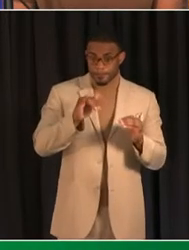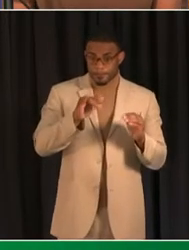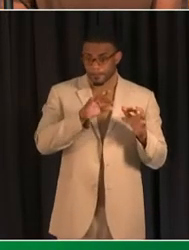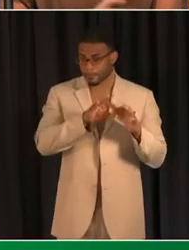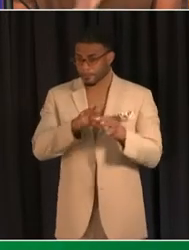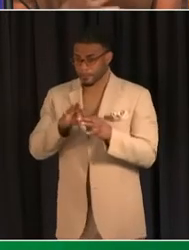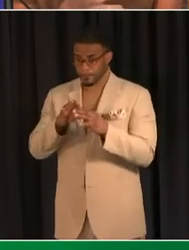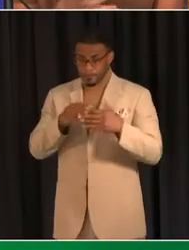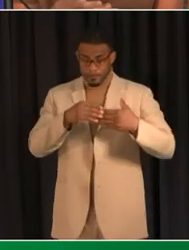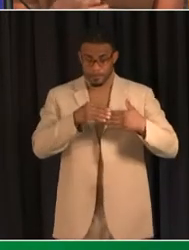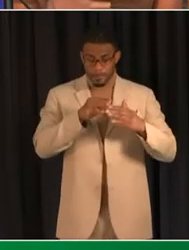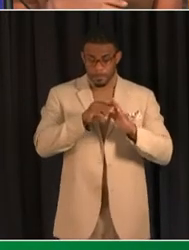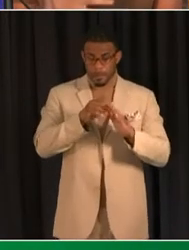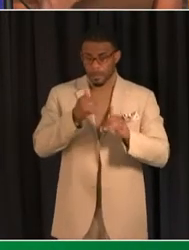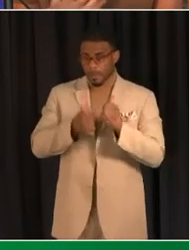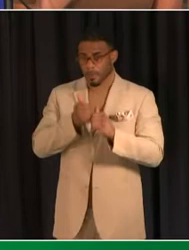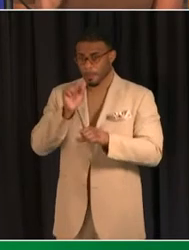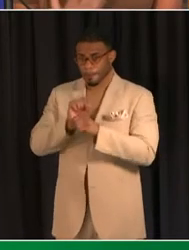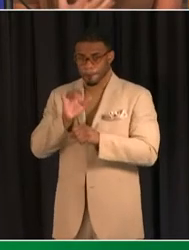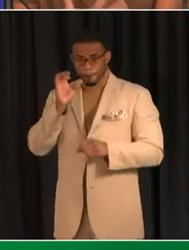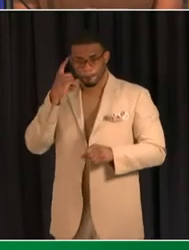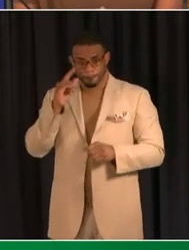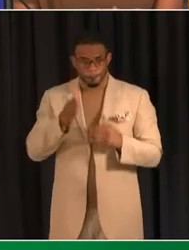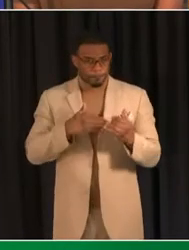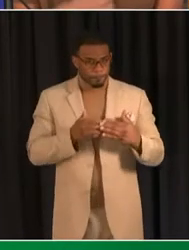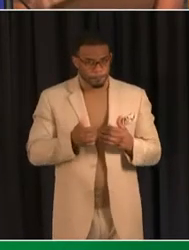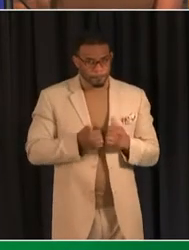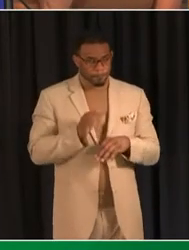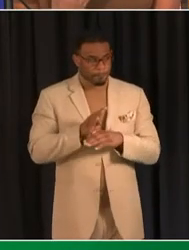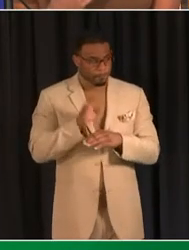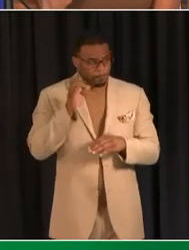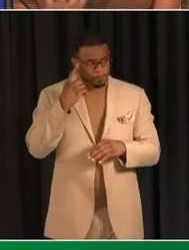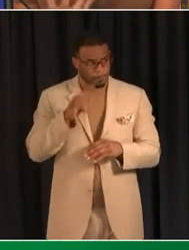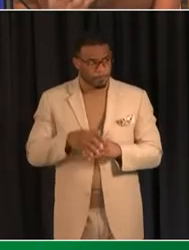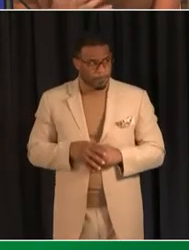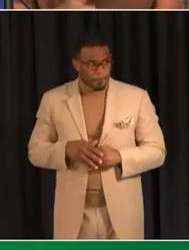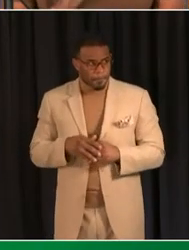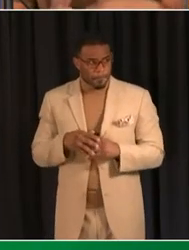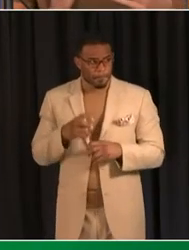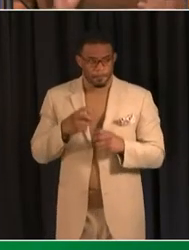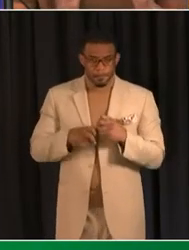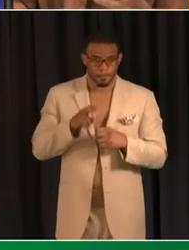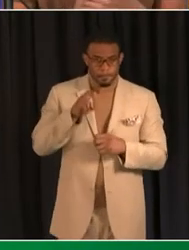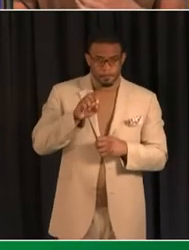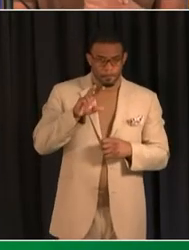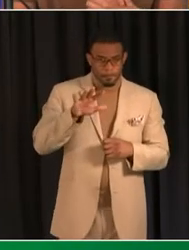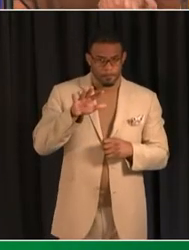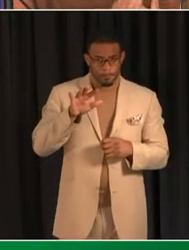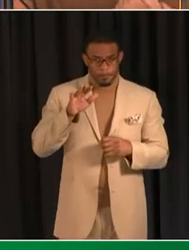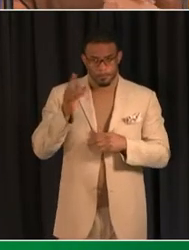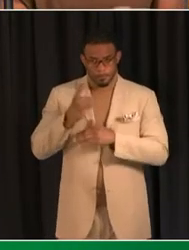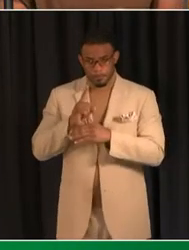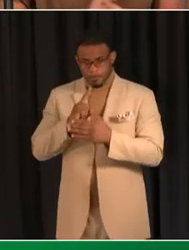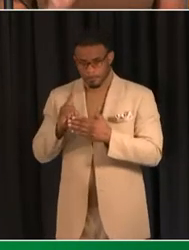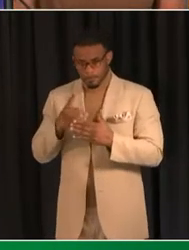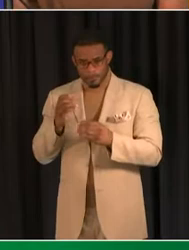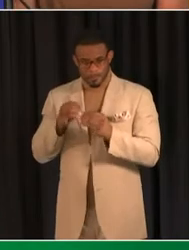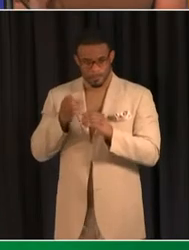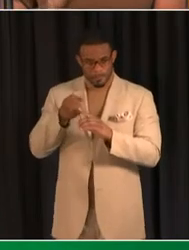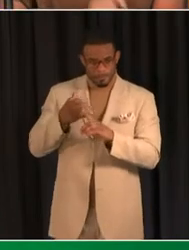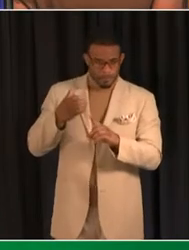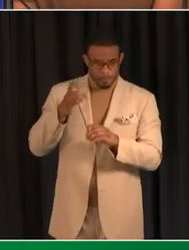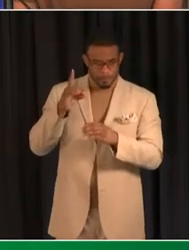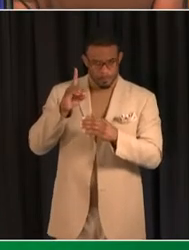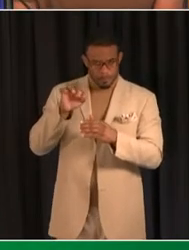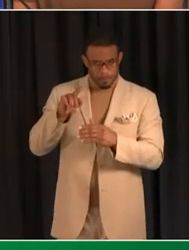that a hybrid, flexible model is what most employers are looking for, what most businesses are looking for, roughly 2.5 days a week. I'll get a